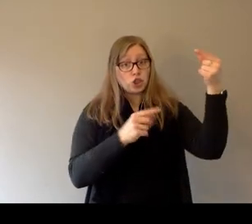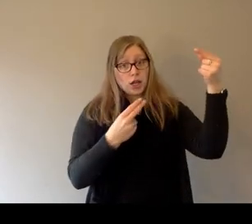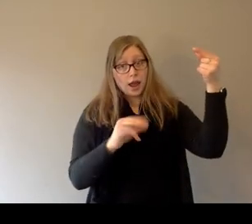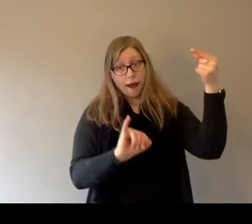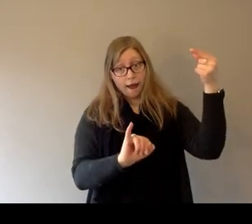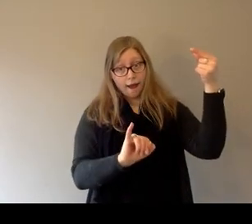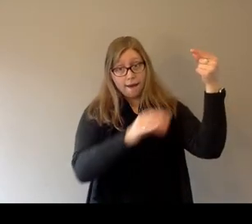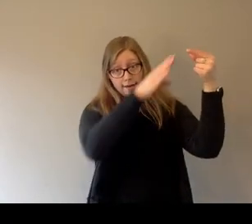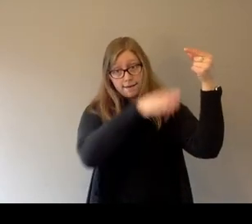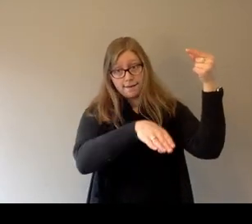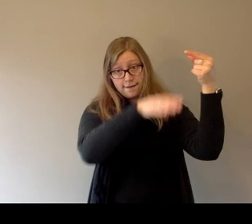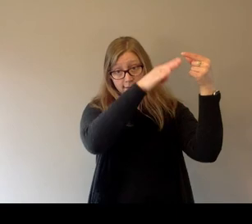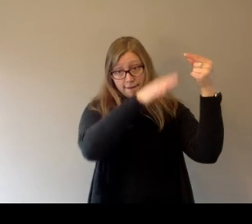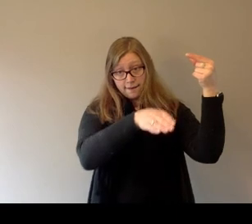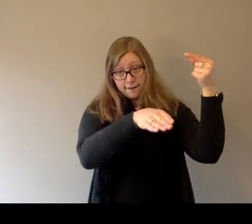GI.